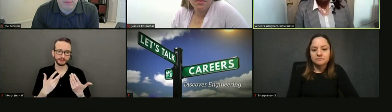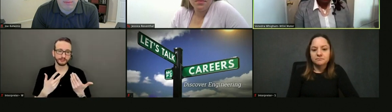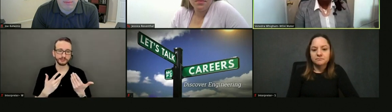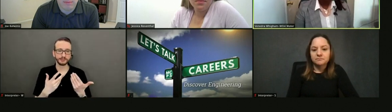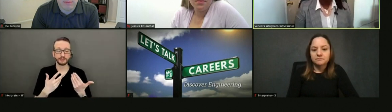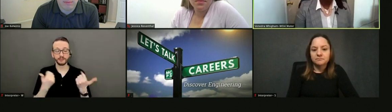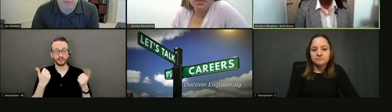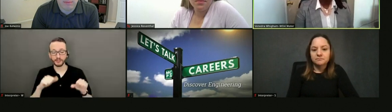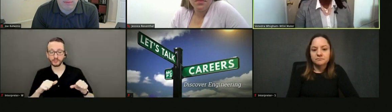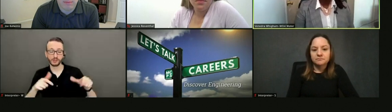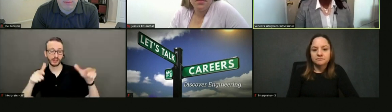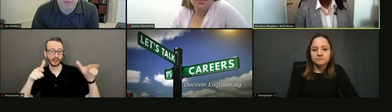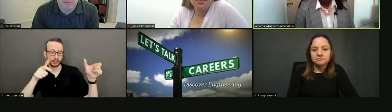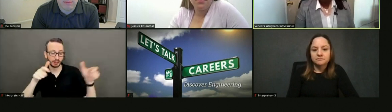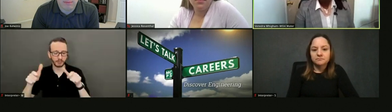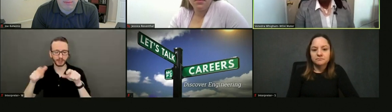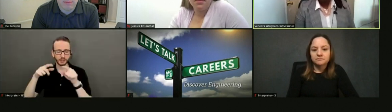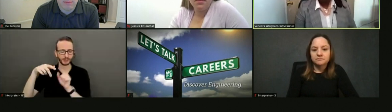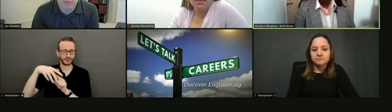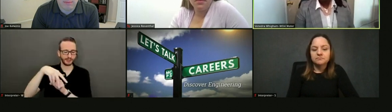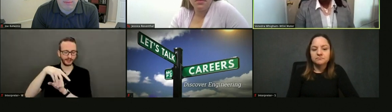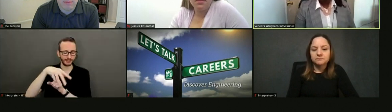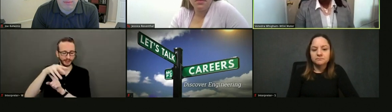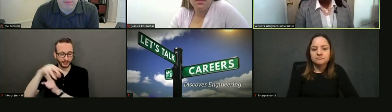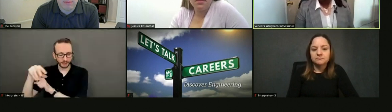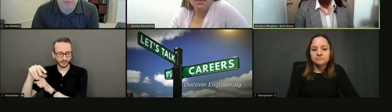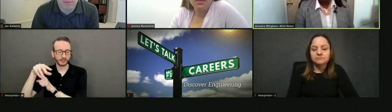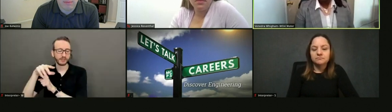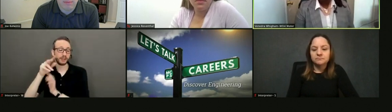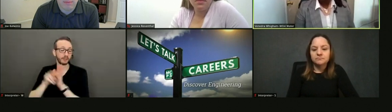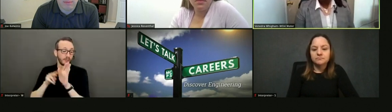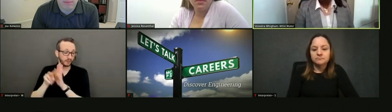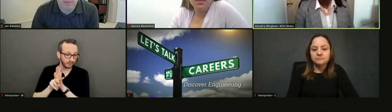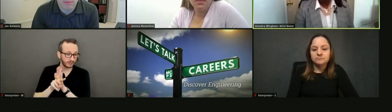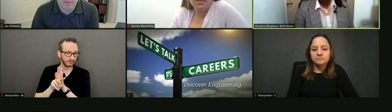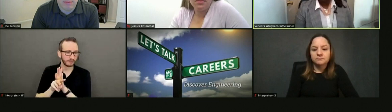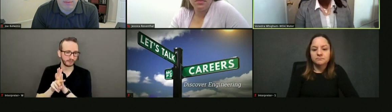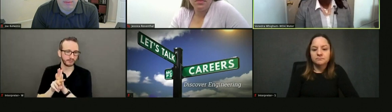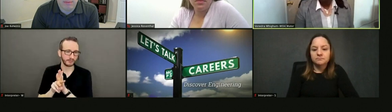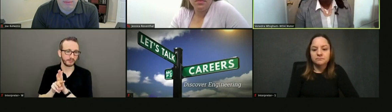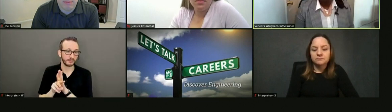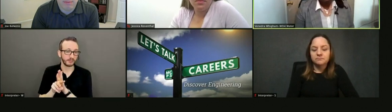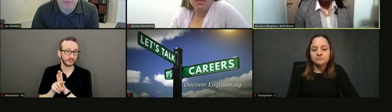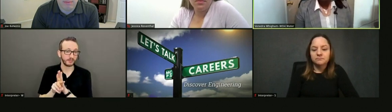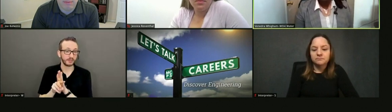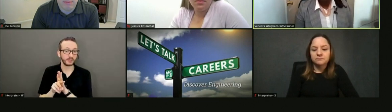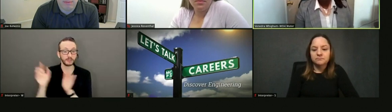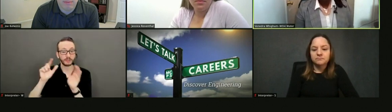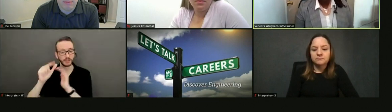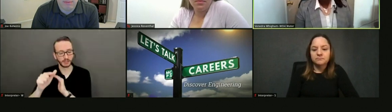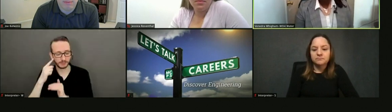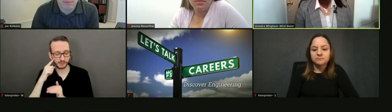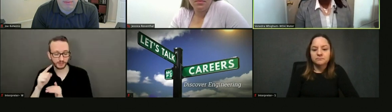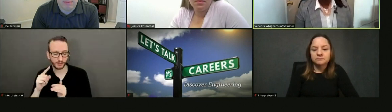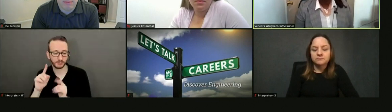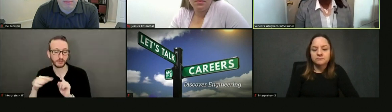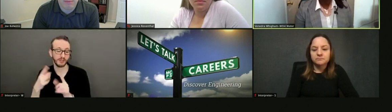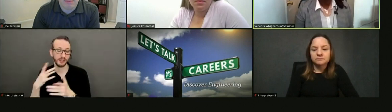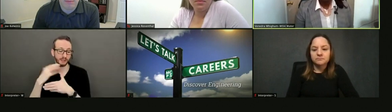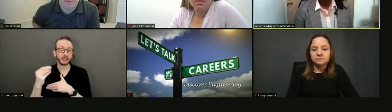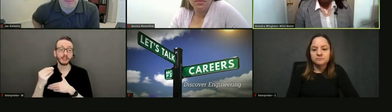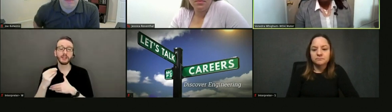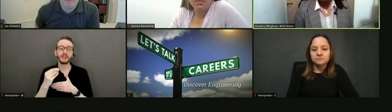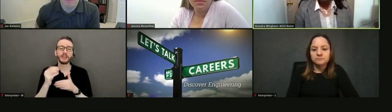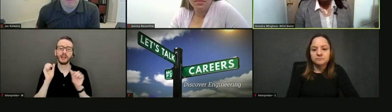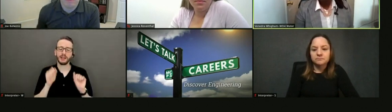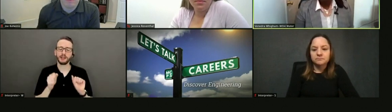and pictures and video and stuff like that when it became time for us to be outside. So I think I've been able to collaborate